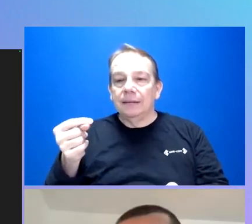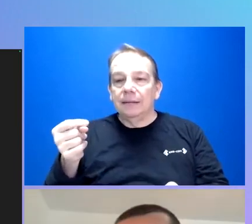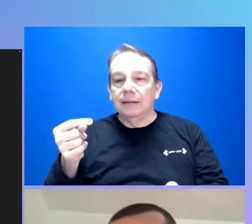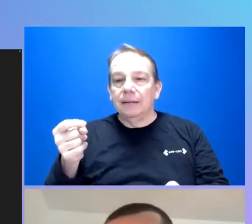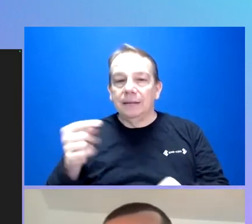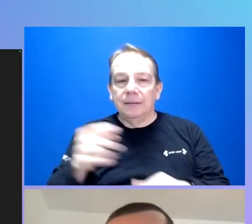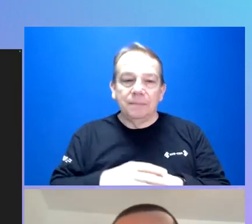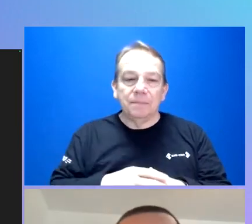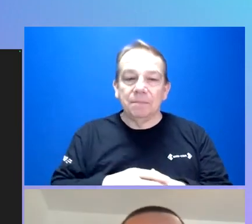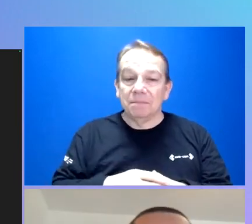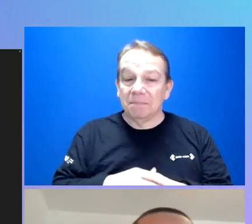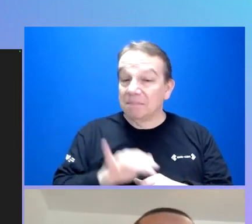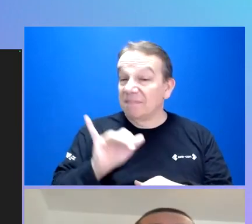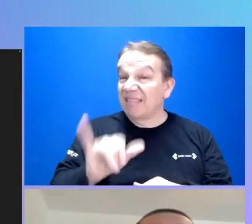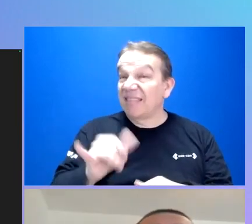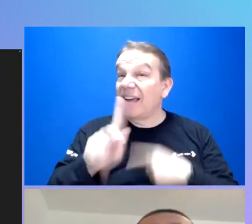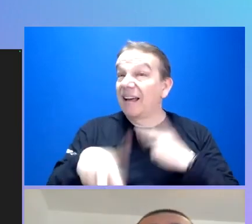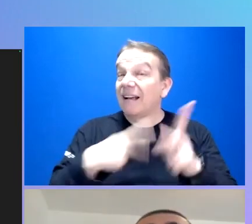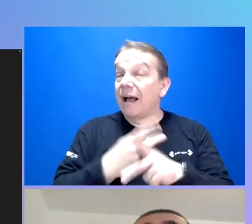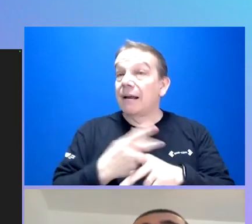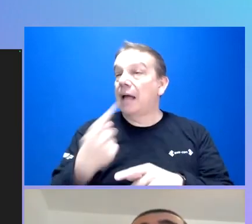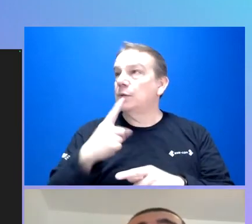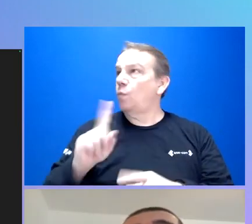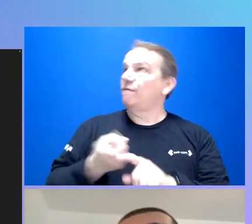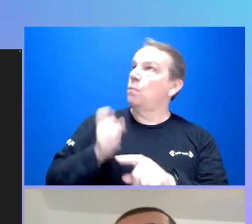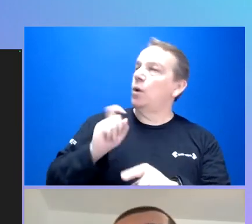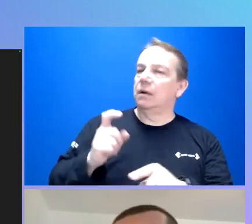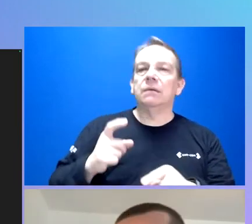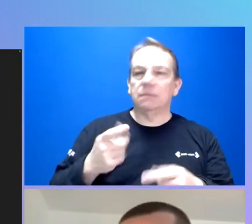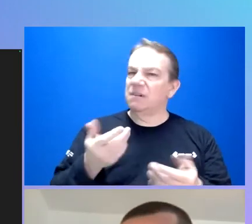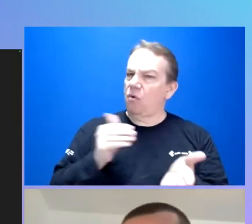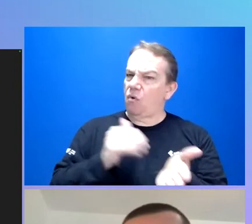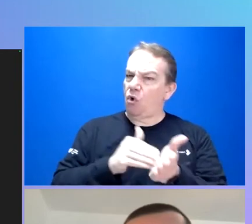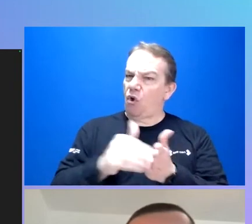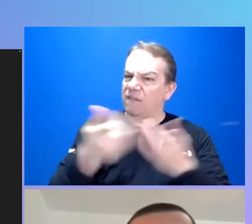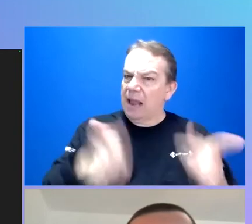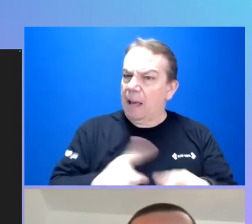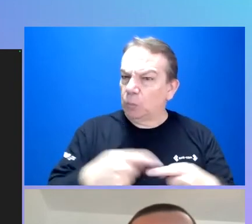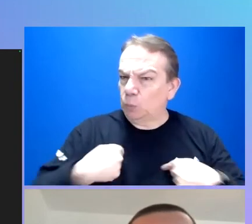This sort of thing happens to me all the time. The other day, I was in a coffee shop.